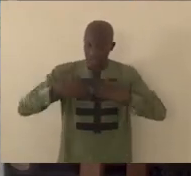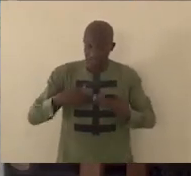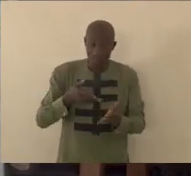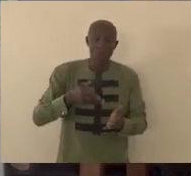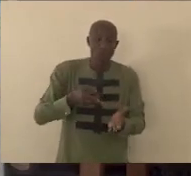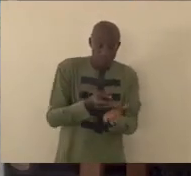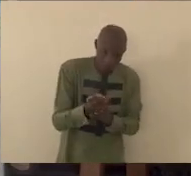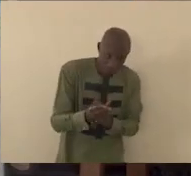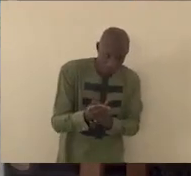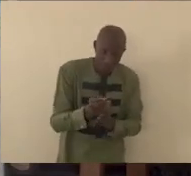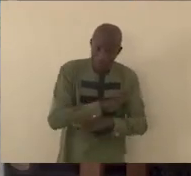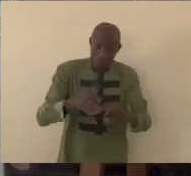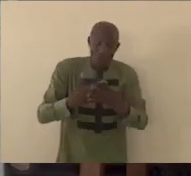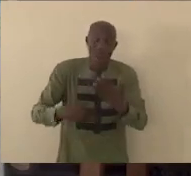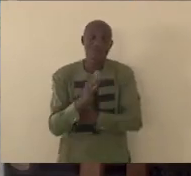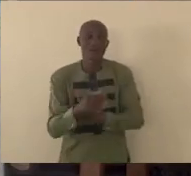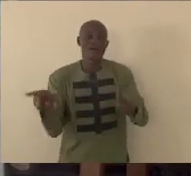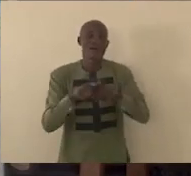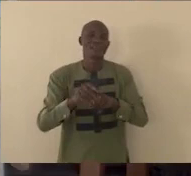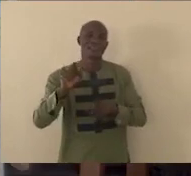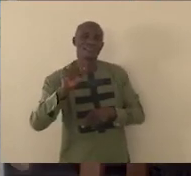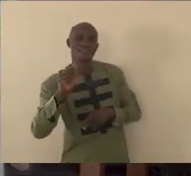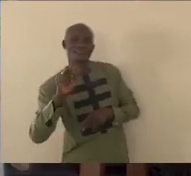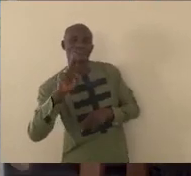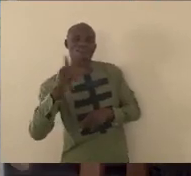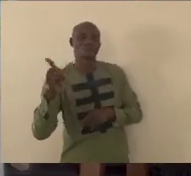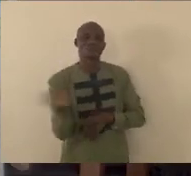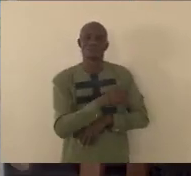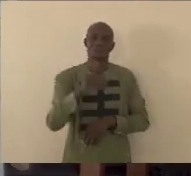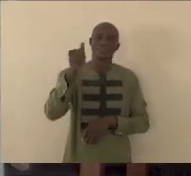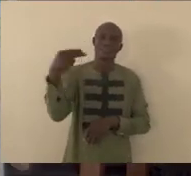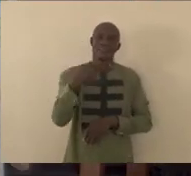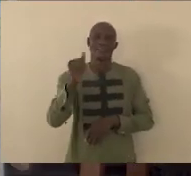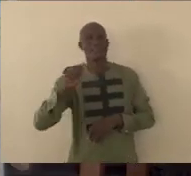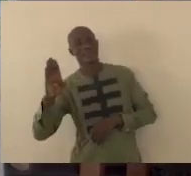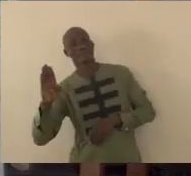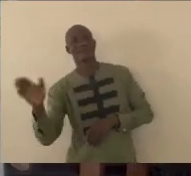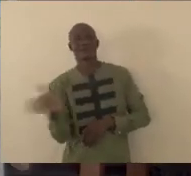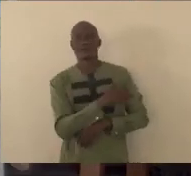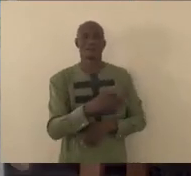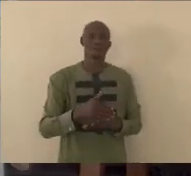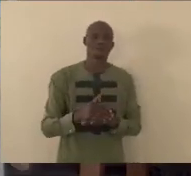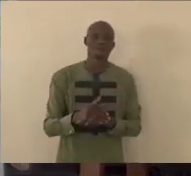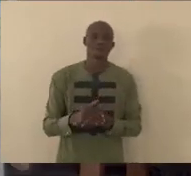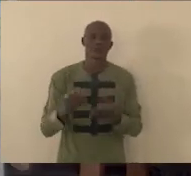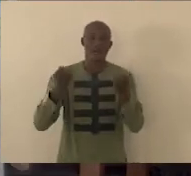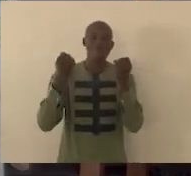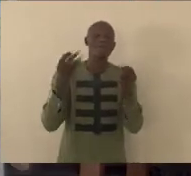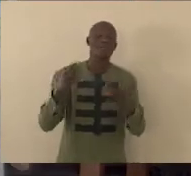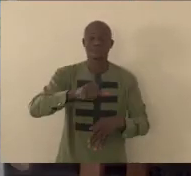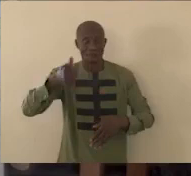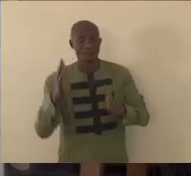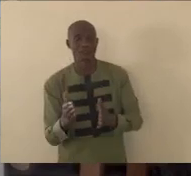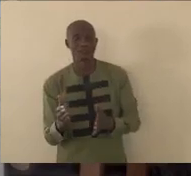and the fear of God, like Saul, like Jeroboam, like Ahab, like Nadab, you remember Ahab, the husband